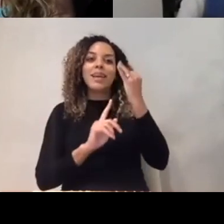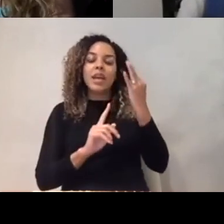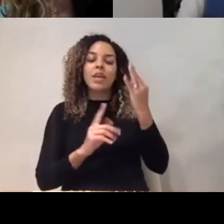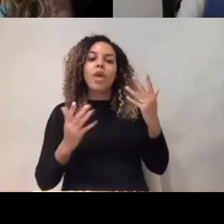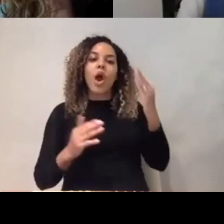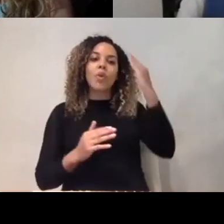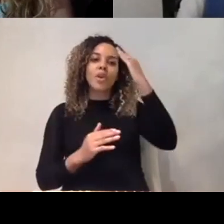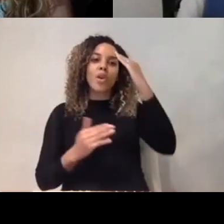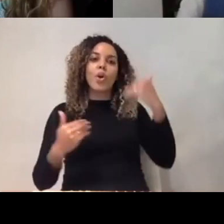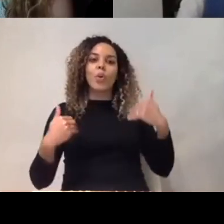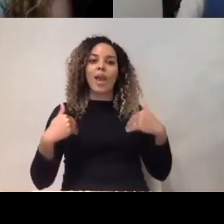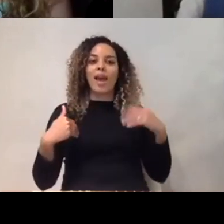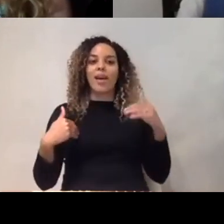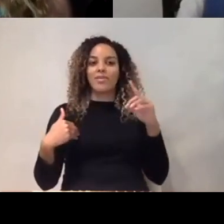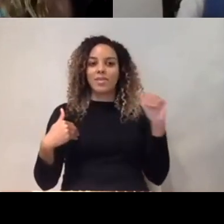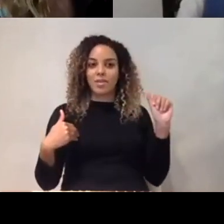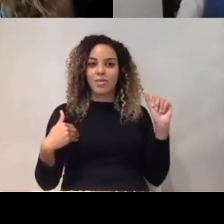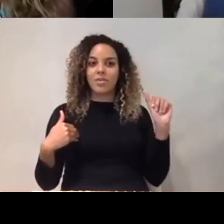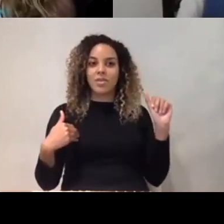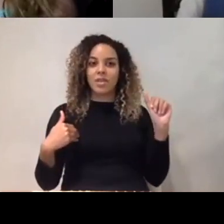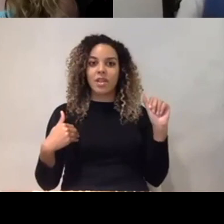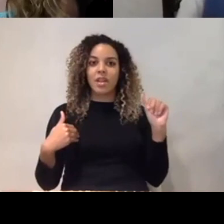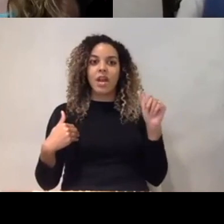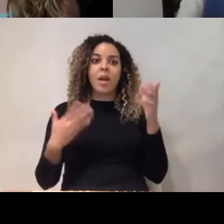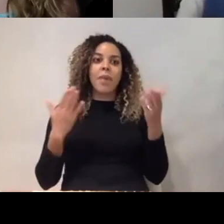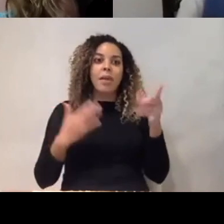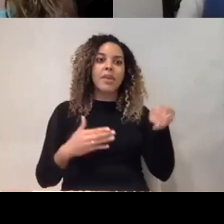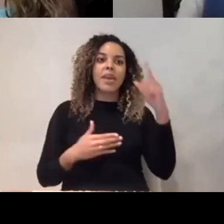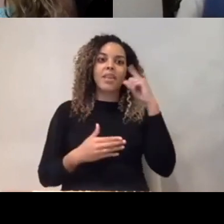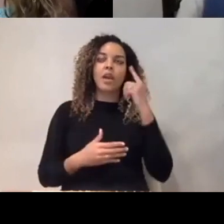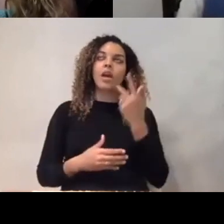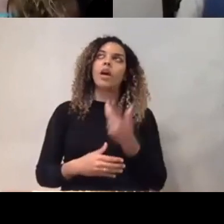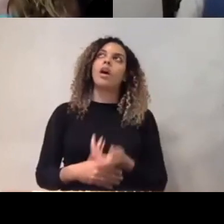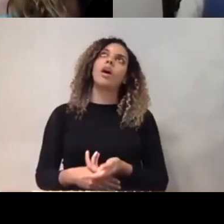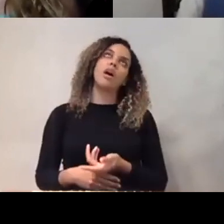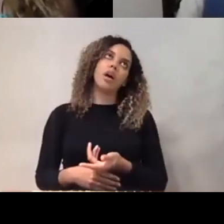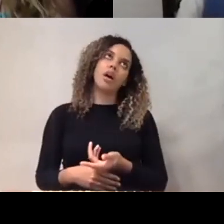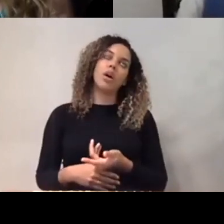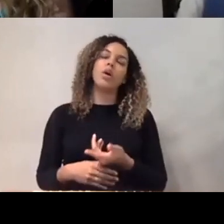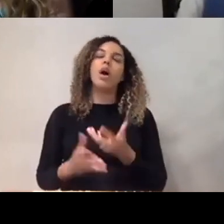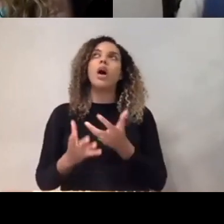they'll think, oh gosh, all the accommodations, we might have to do